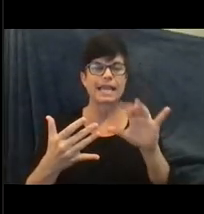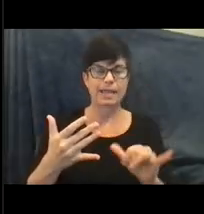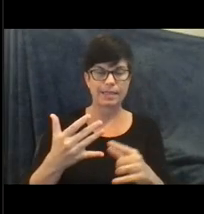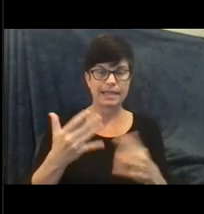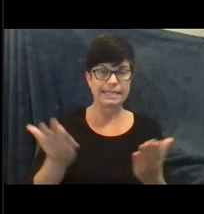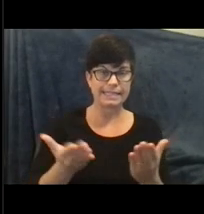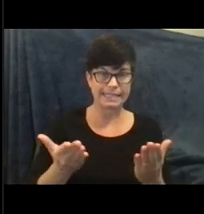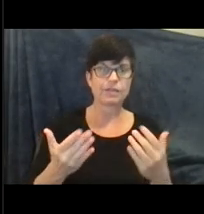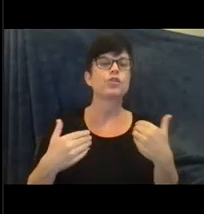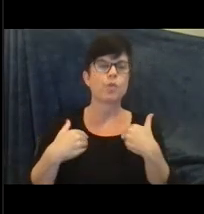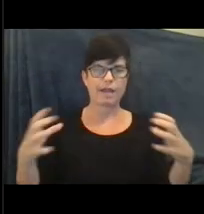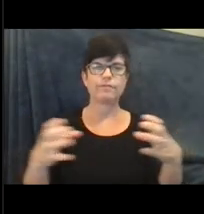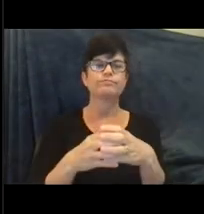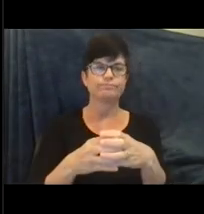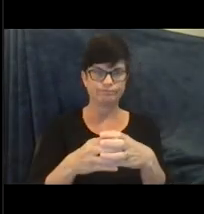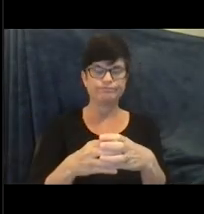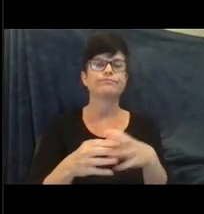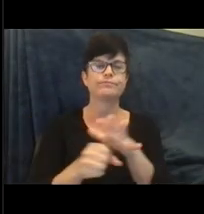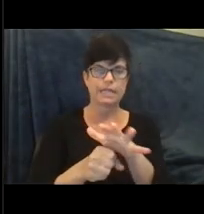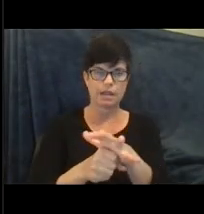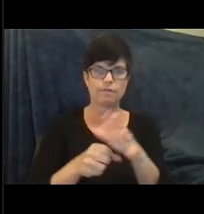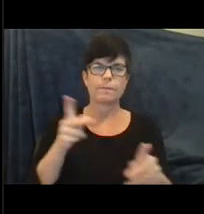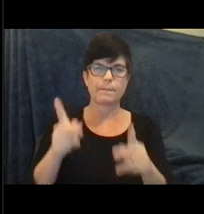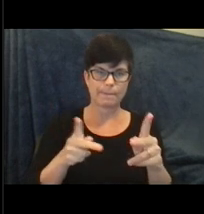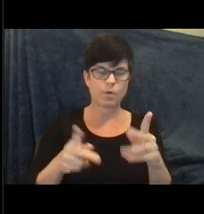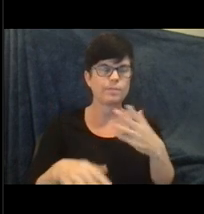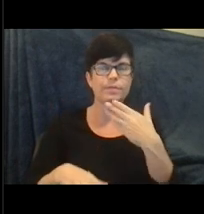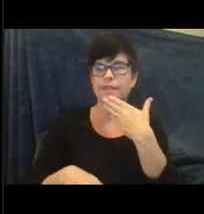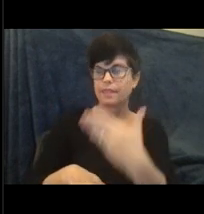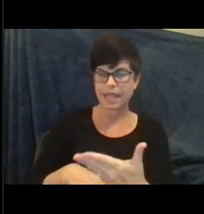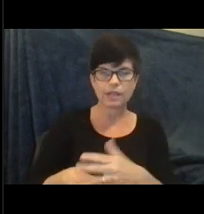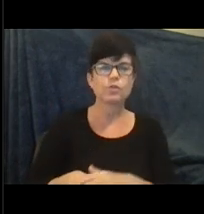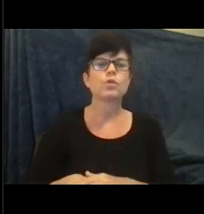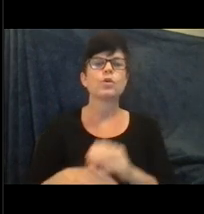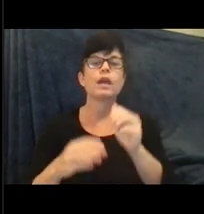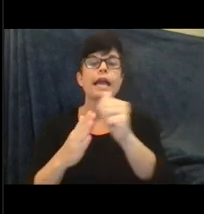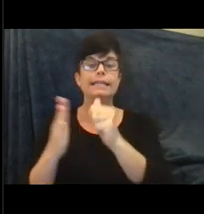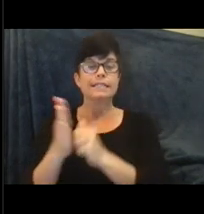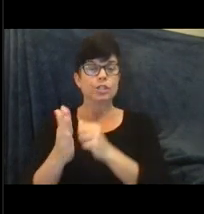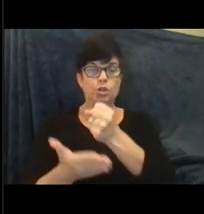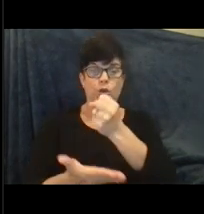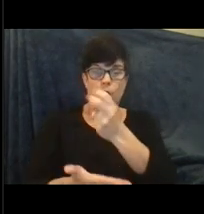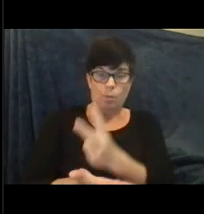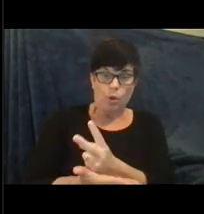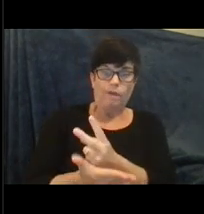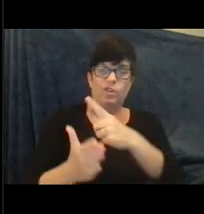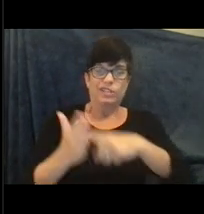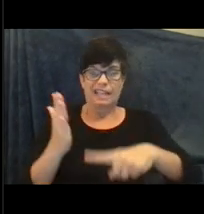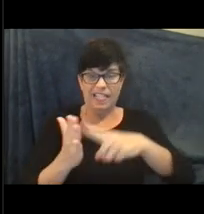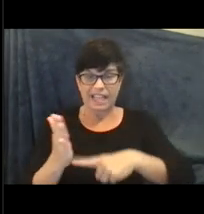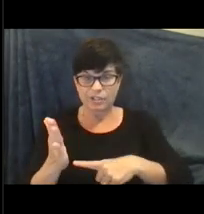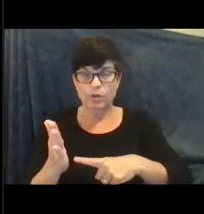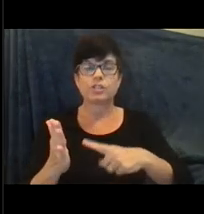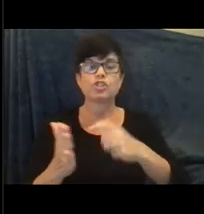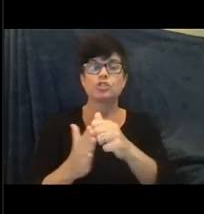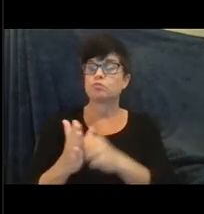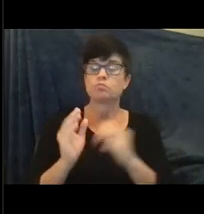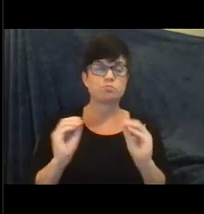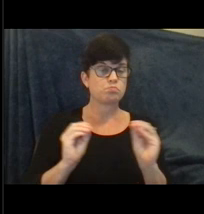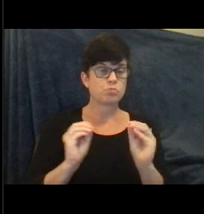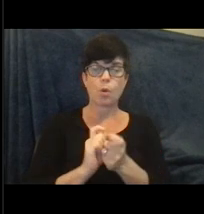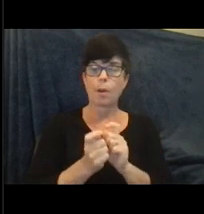have a quorum. Thank you. Moving on to agenda approval, additions, deletions, corrections to the agenda. There are no amendments for